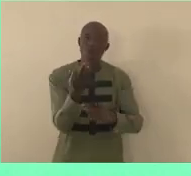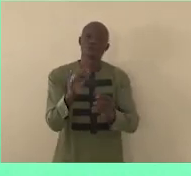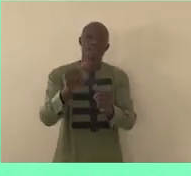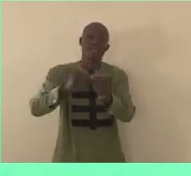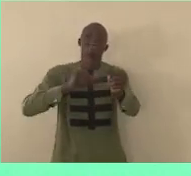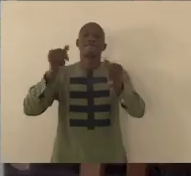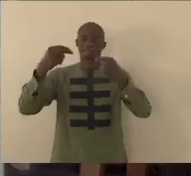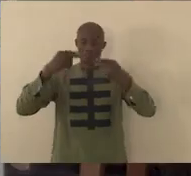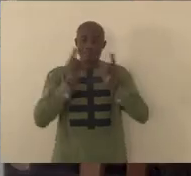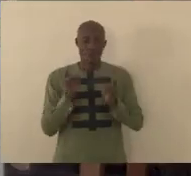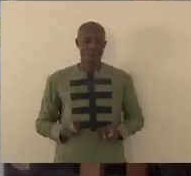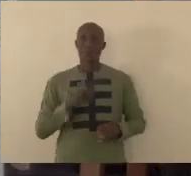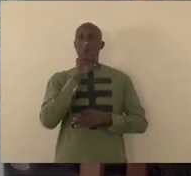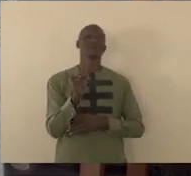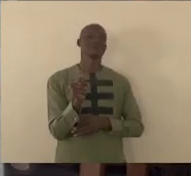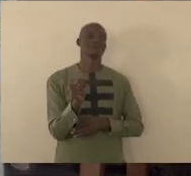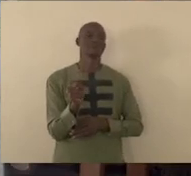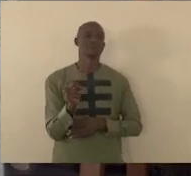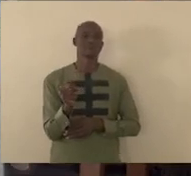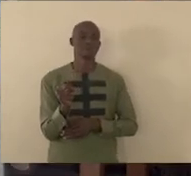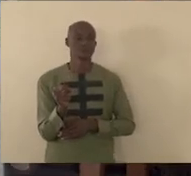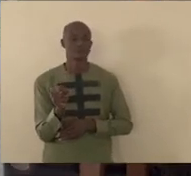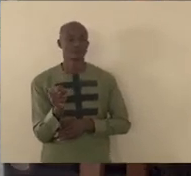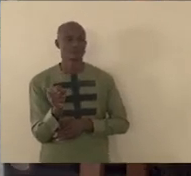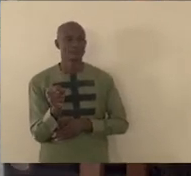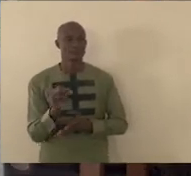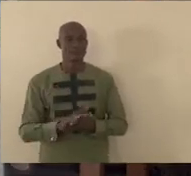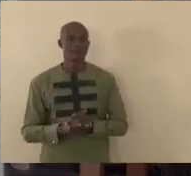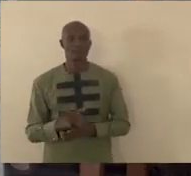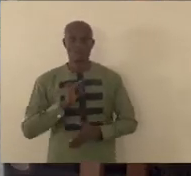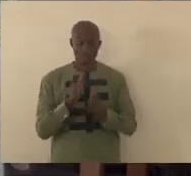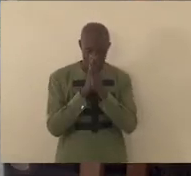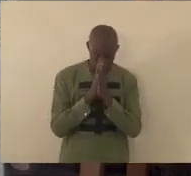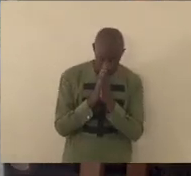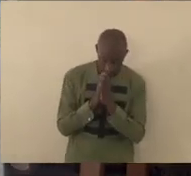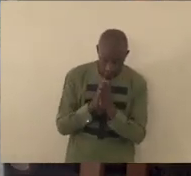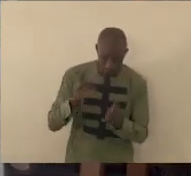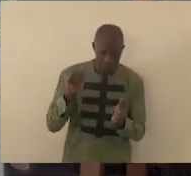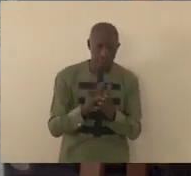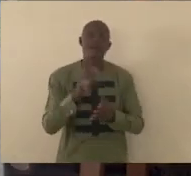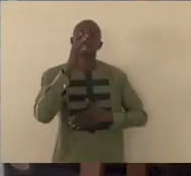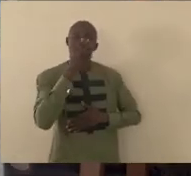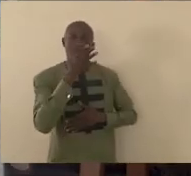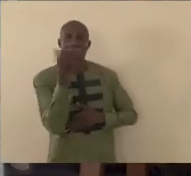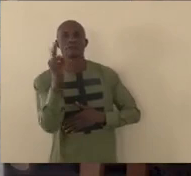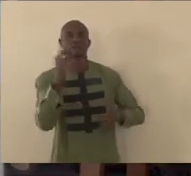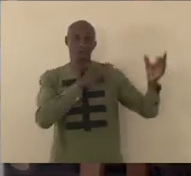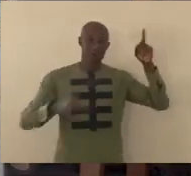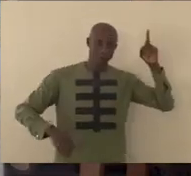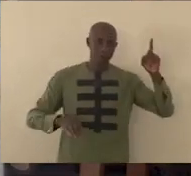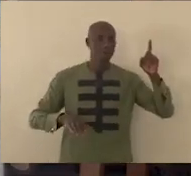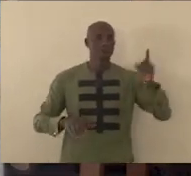being. And I will end by praying that the mother of